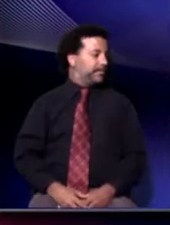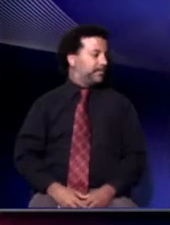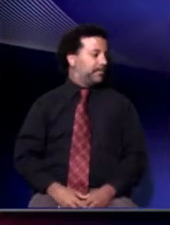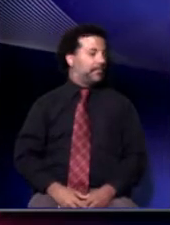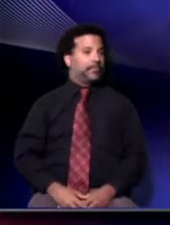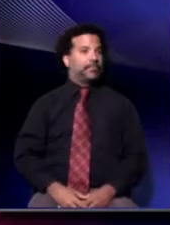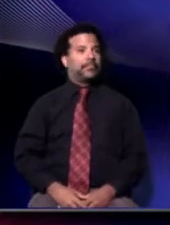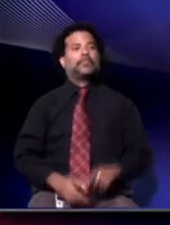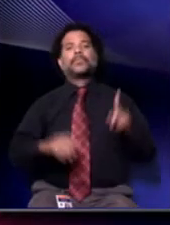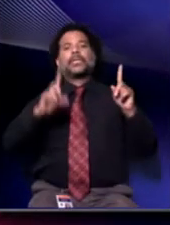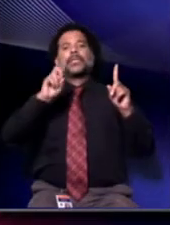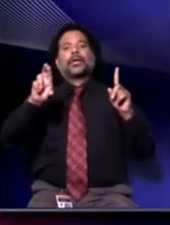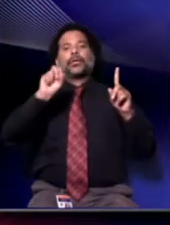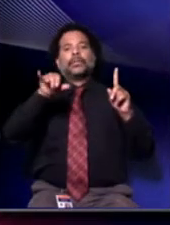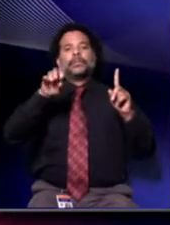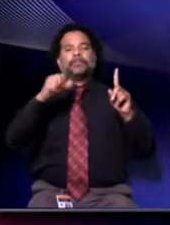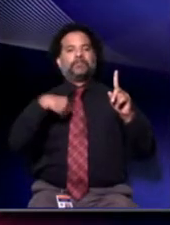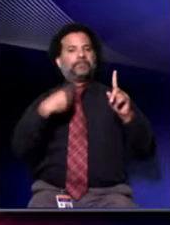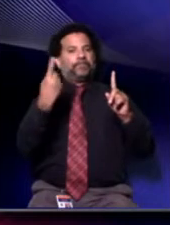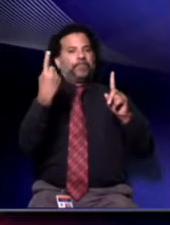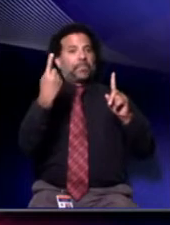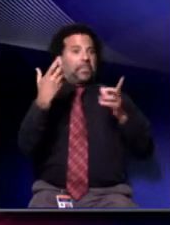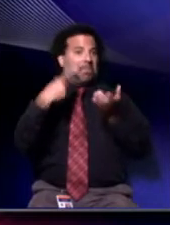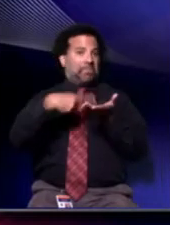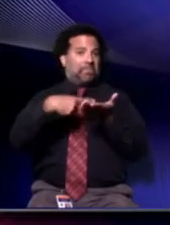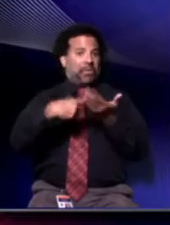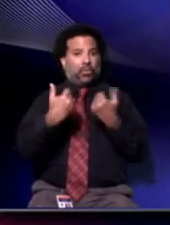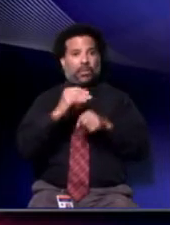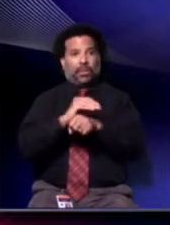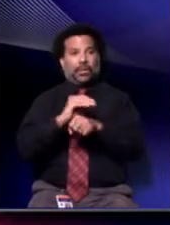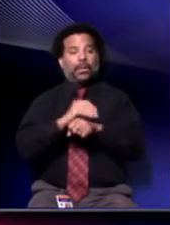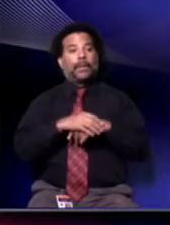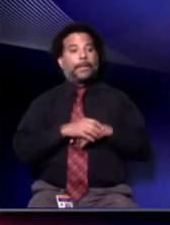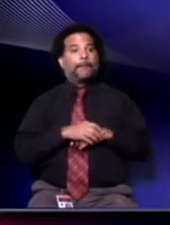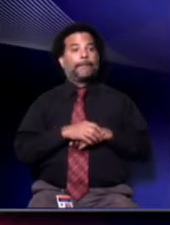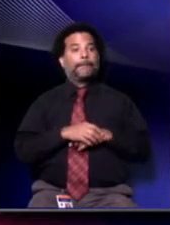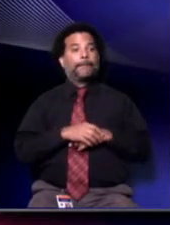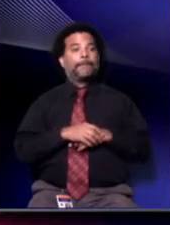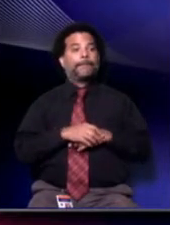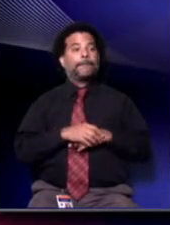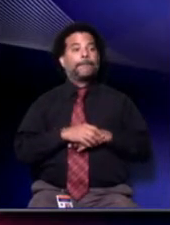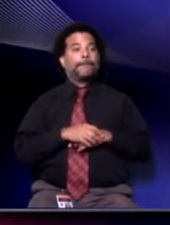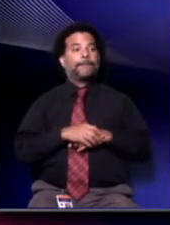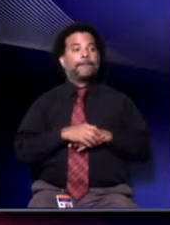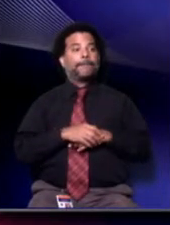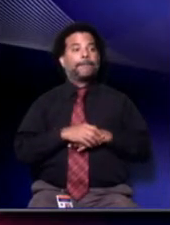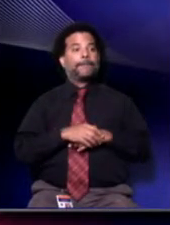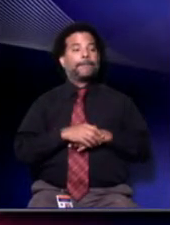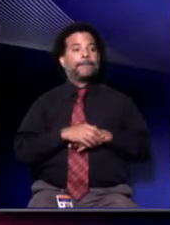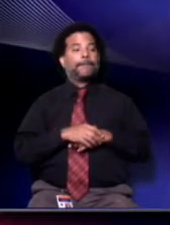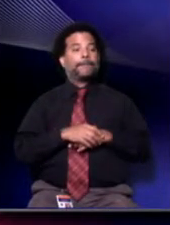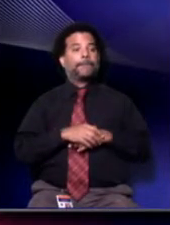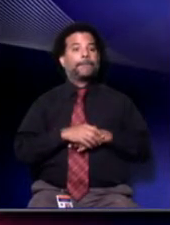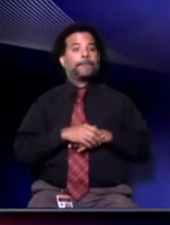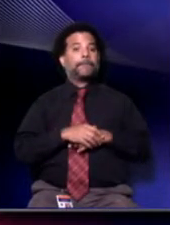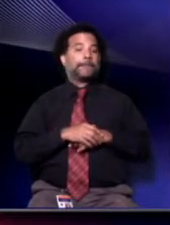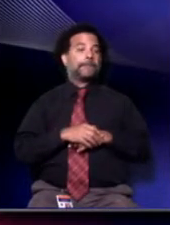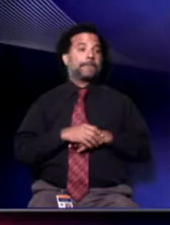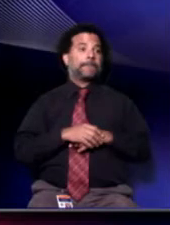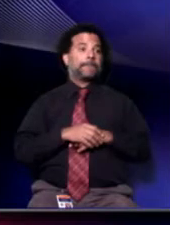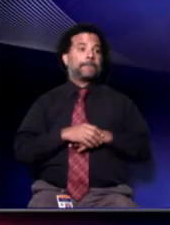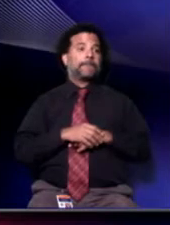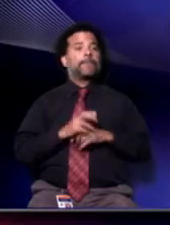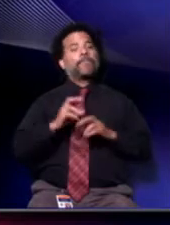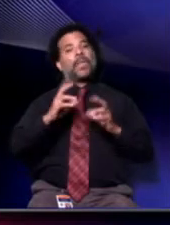I have one, and we might talk about it tonight. I would like there to be a discussion about